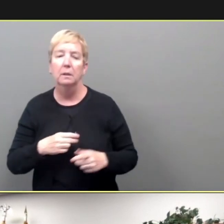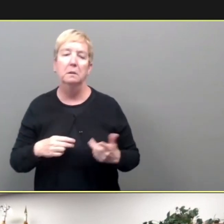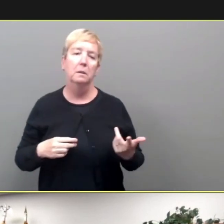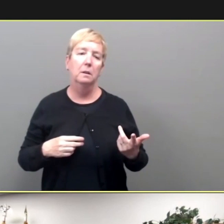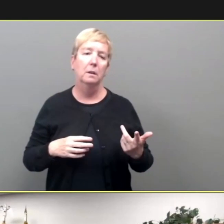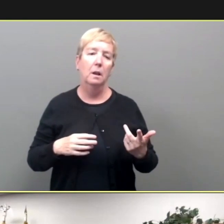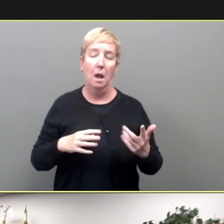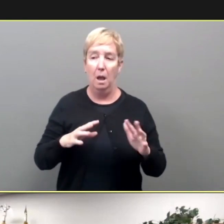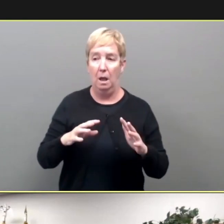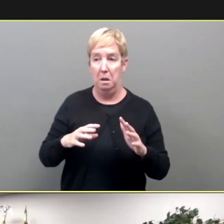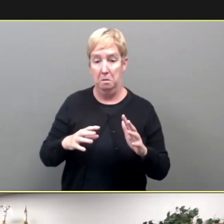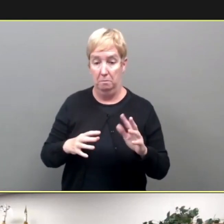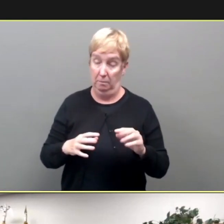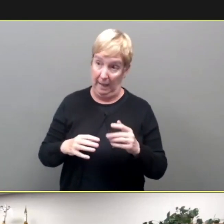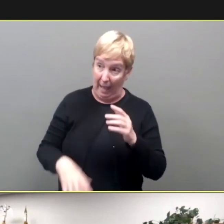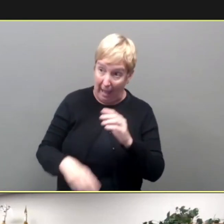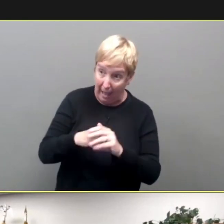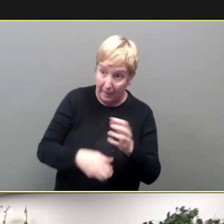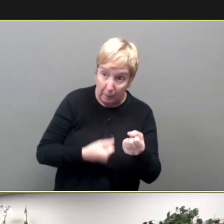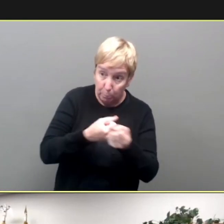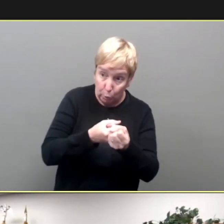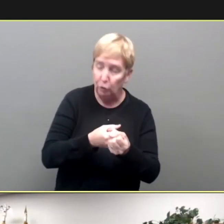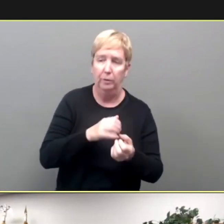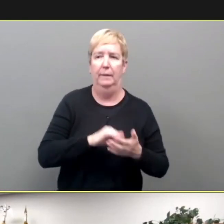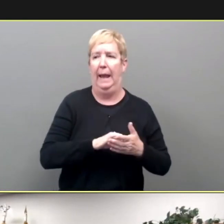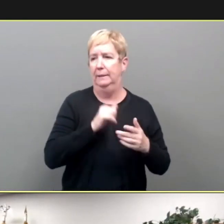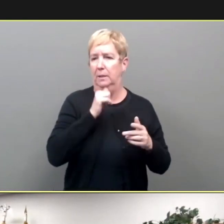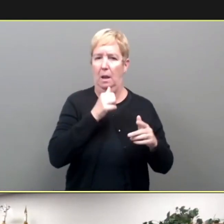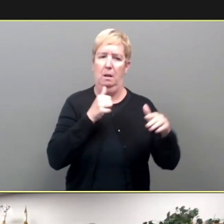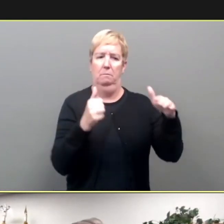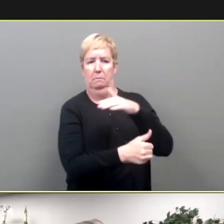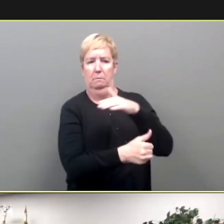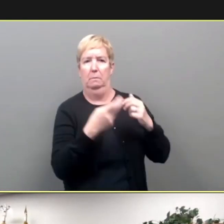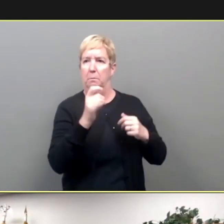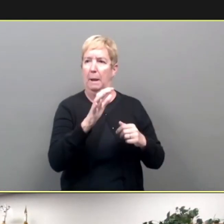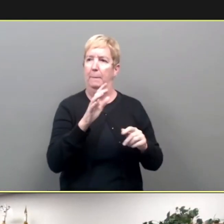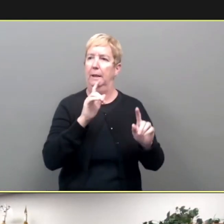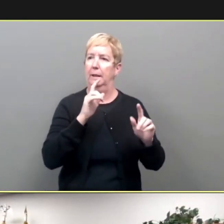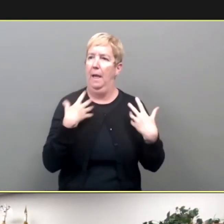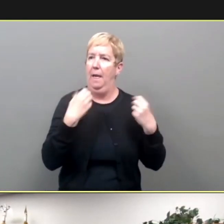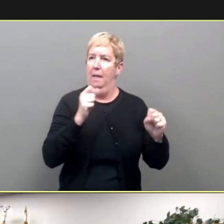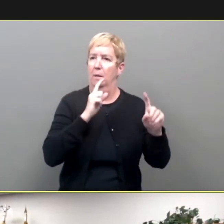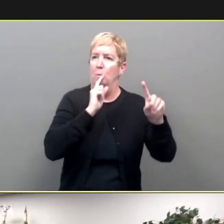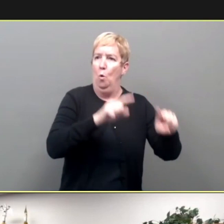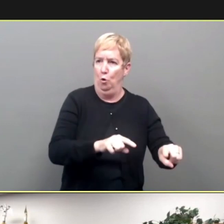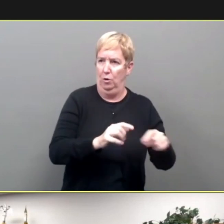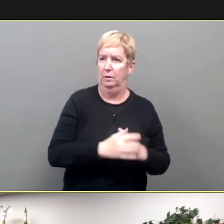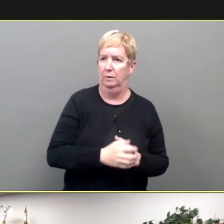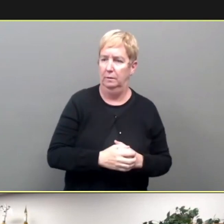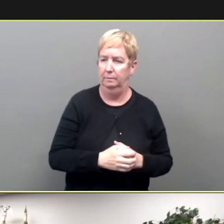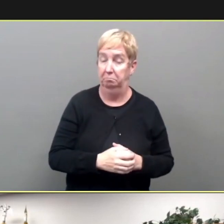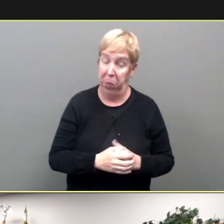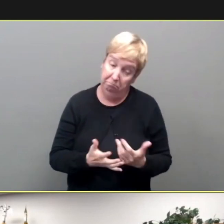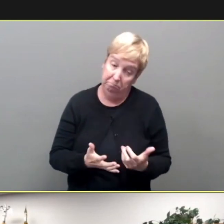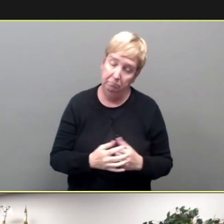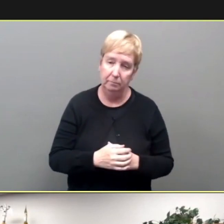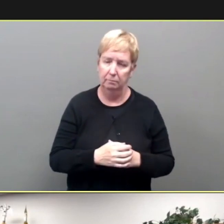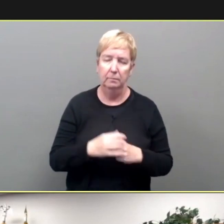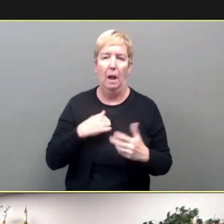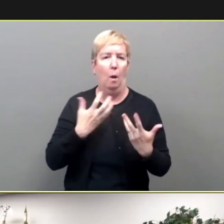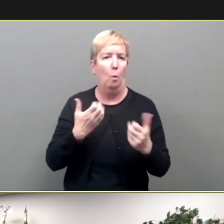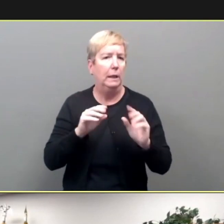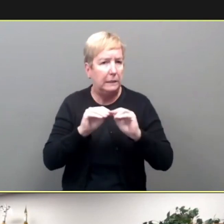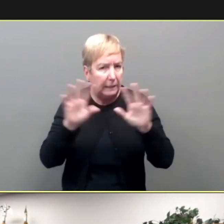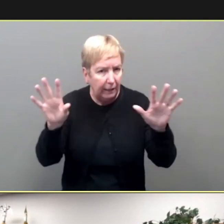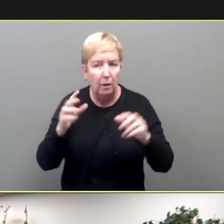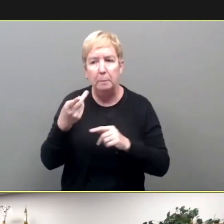nothing to do with the public health orders and what we're requiring there. So I just want to make that clear so people don't feel like they have to call in, but that those public